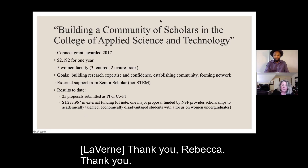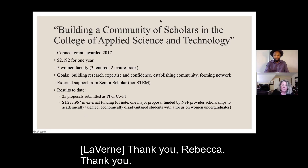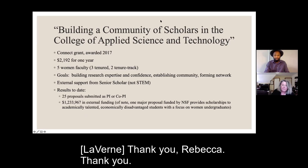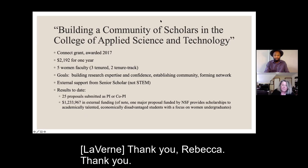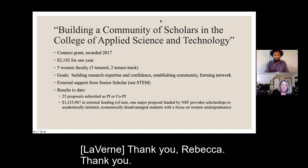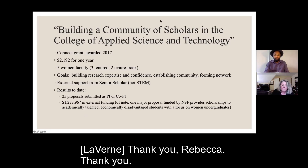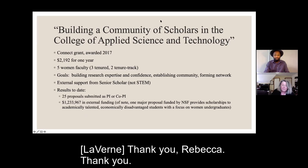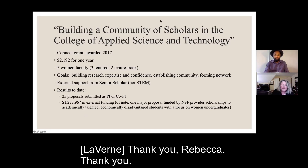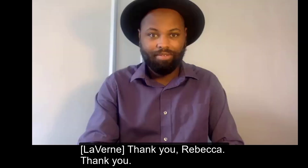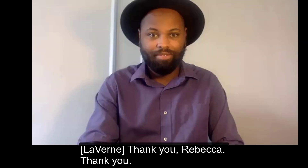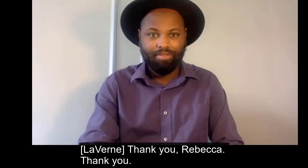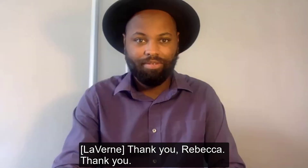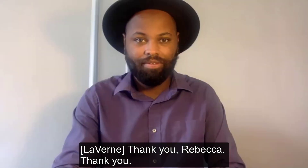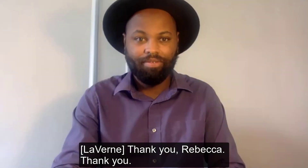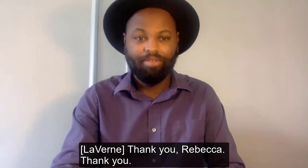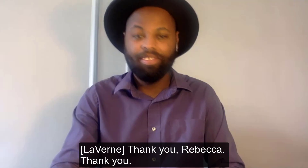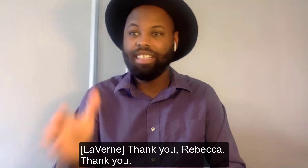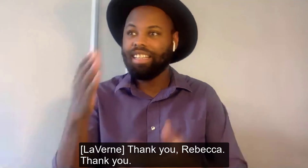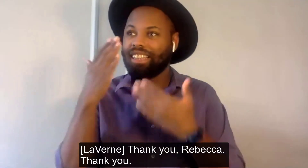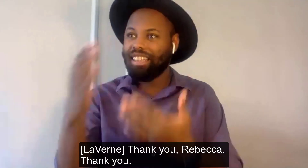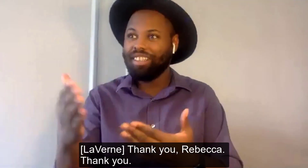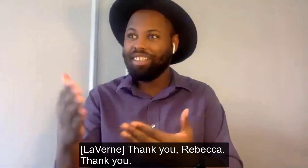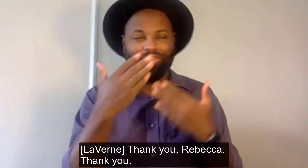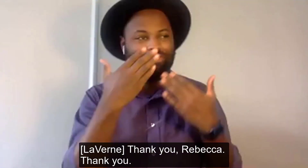Thank you, Rebecca. Thank you.